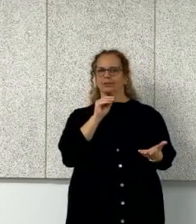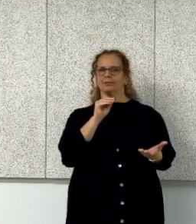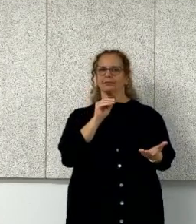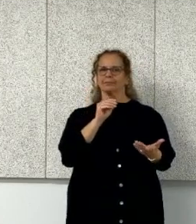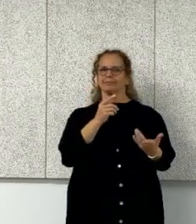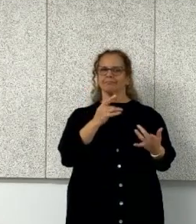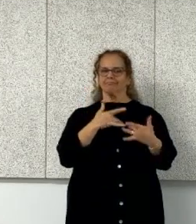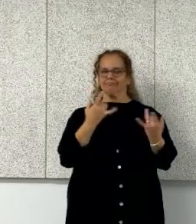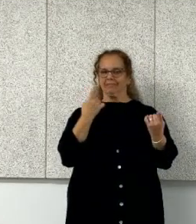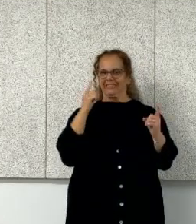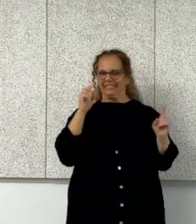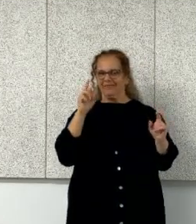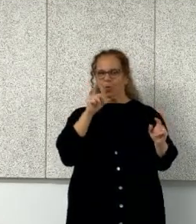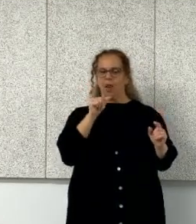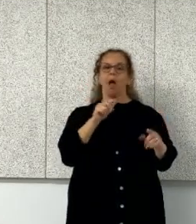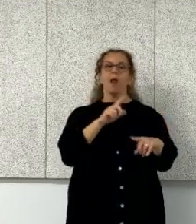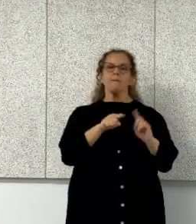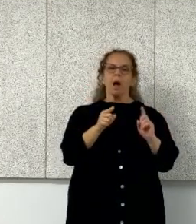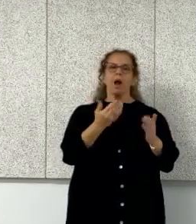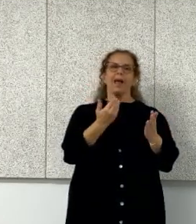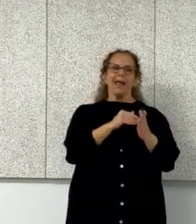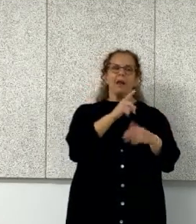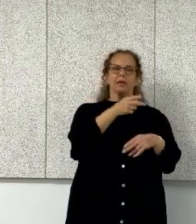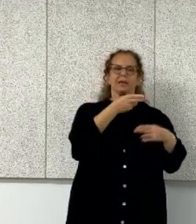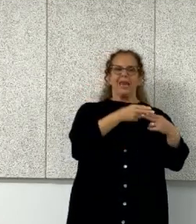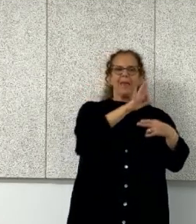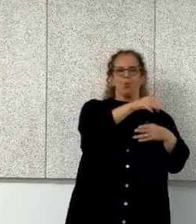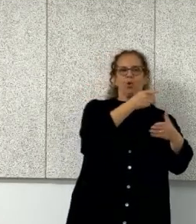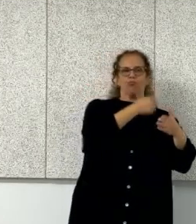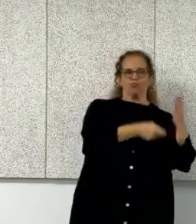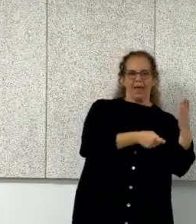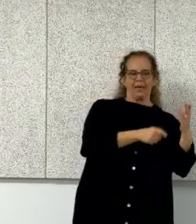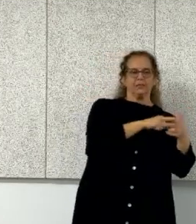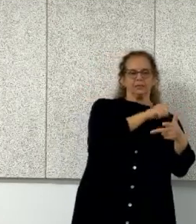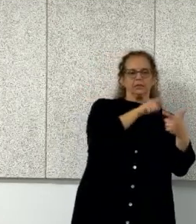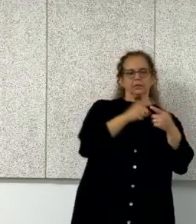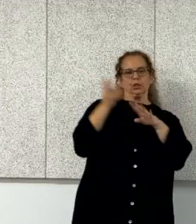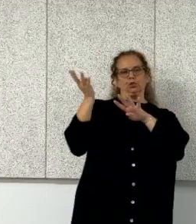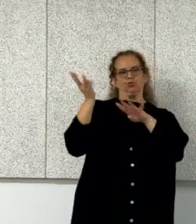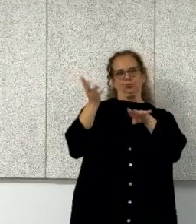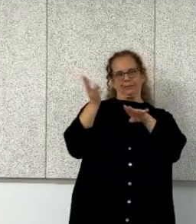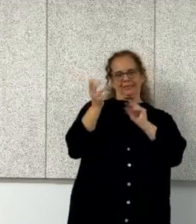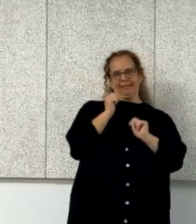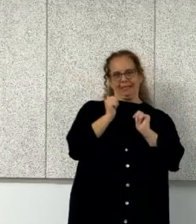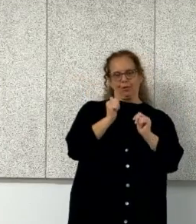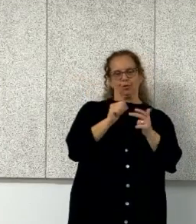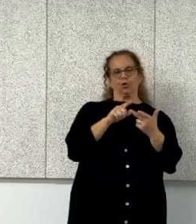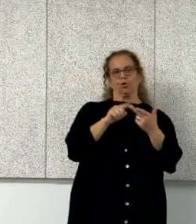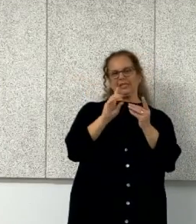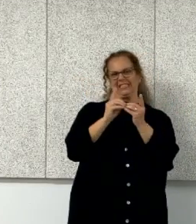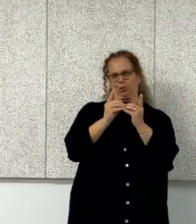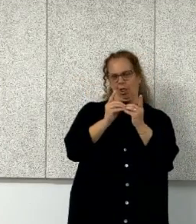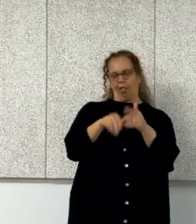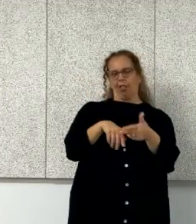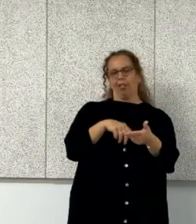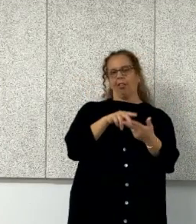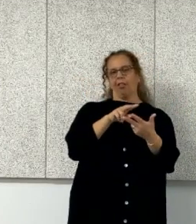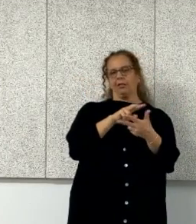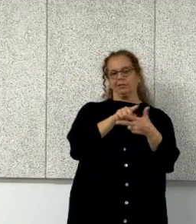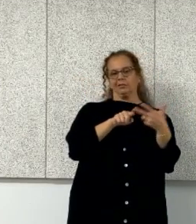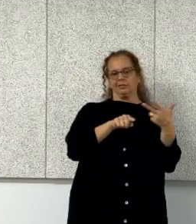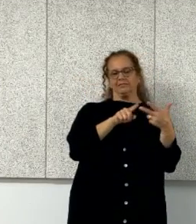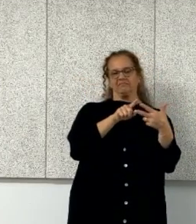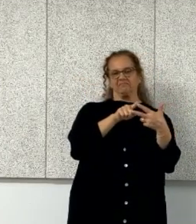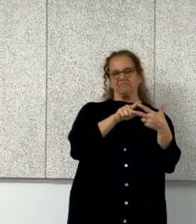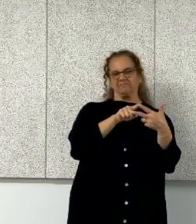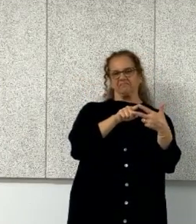But in addition to that Name Your Price ticketing, this like Ars Nova Supra membership model, especially in like a digital lens, it's like working, you